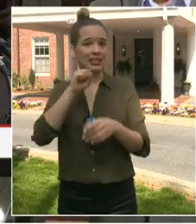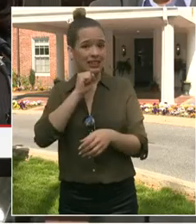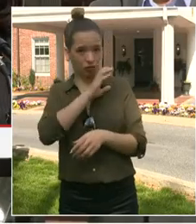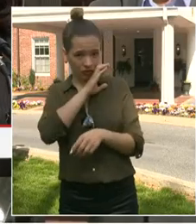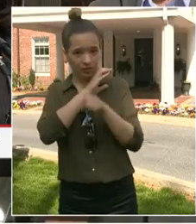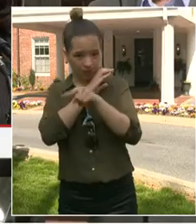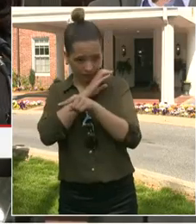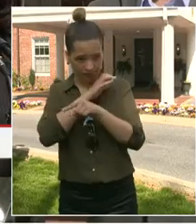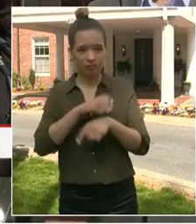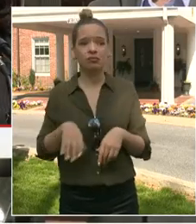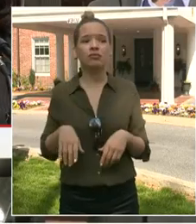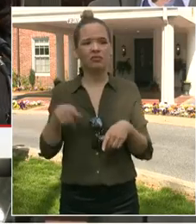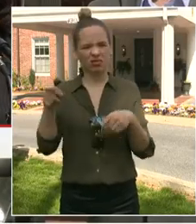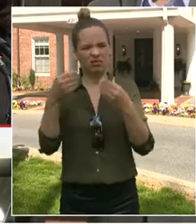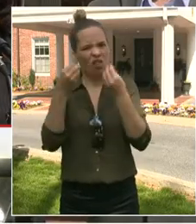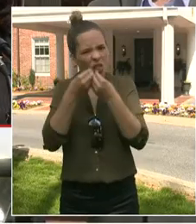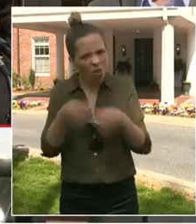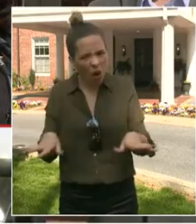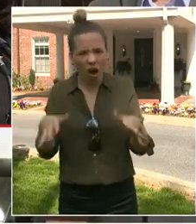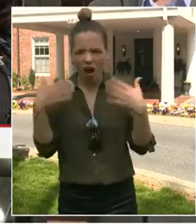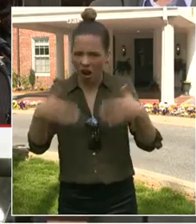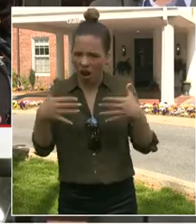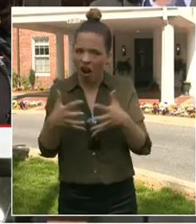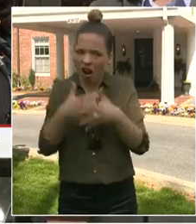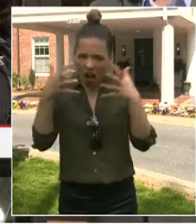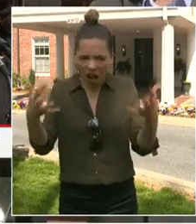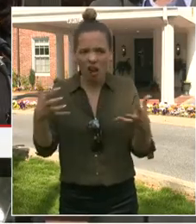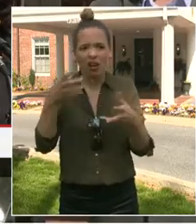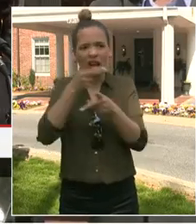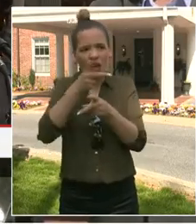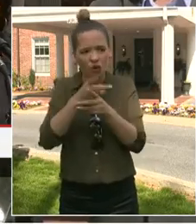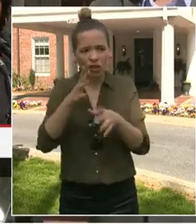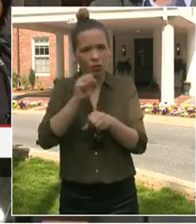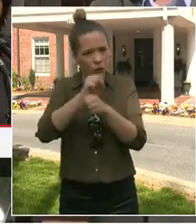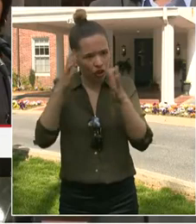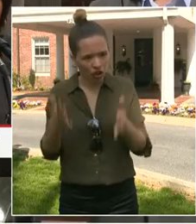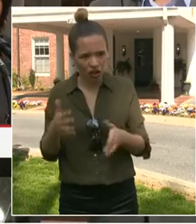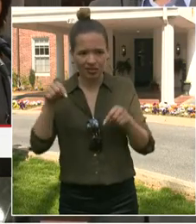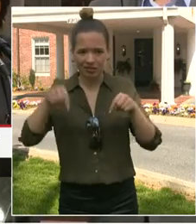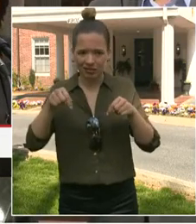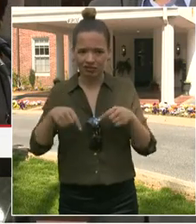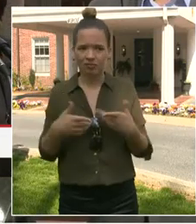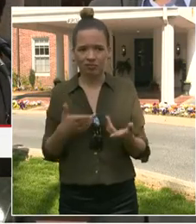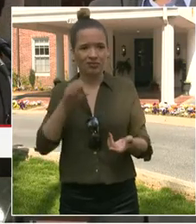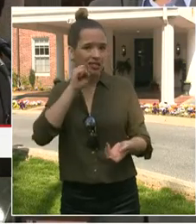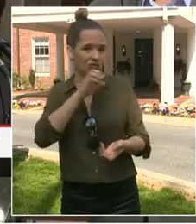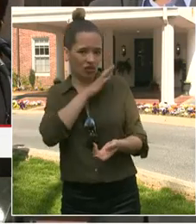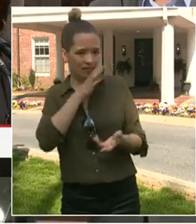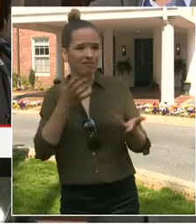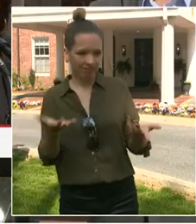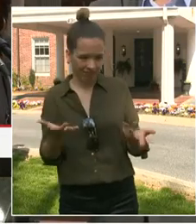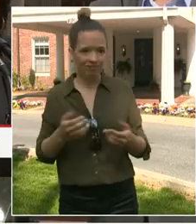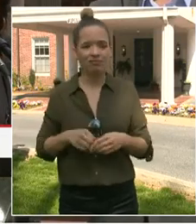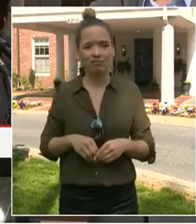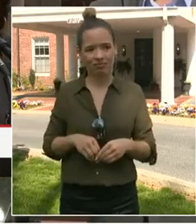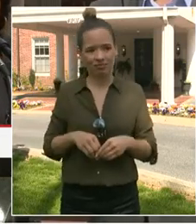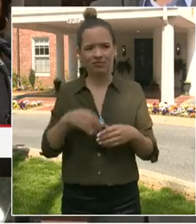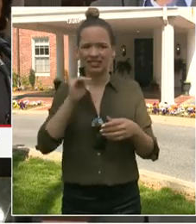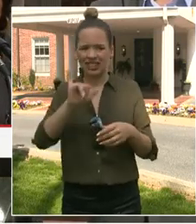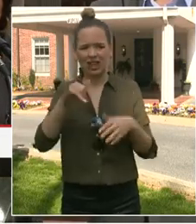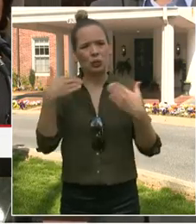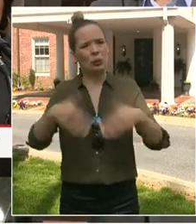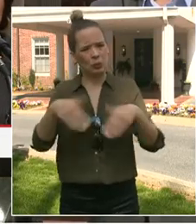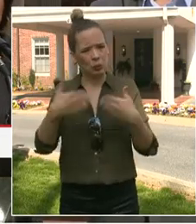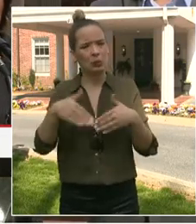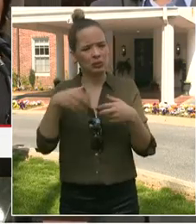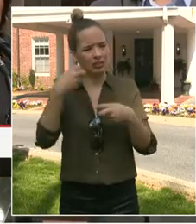workers, most of them direct care professionals. This is a crisis, and it's not sustainable. DC's experience has been